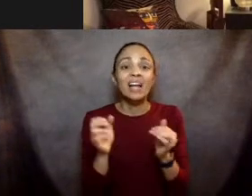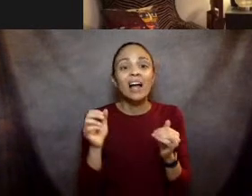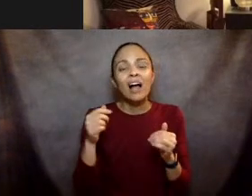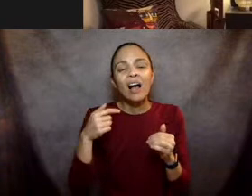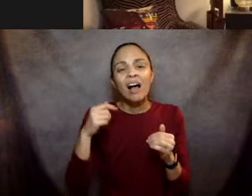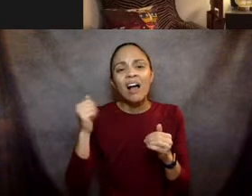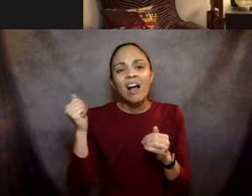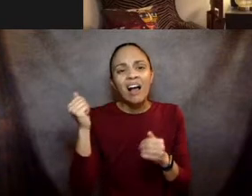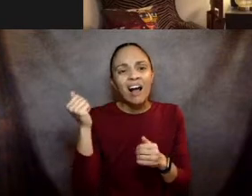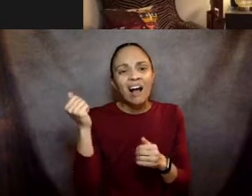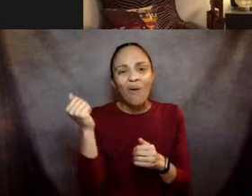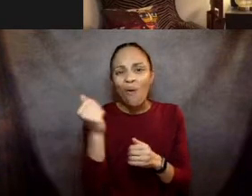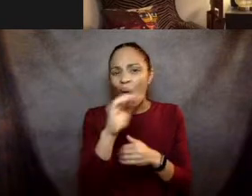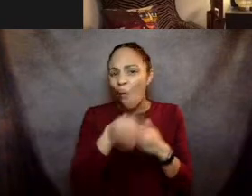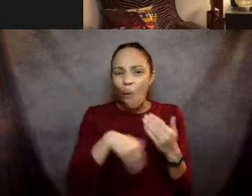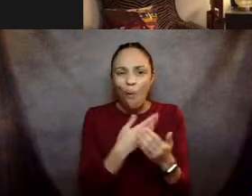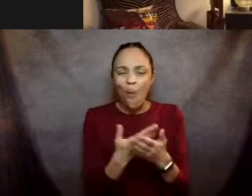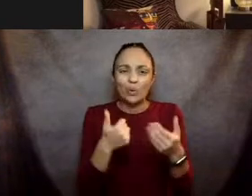ways,